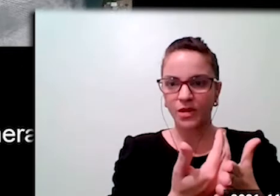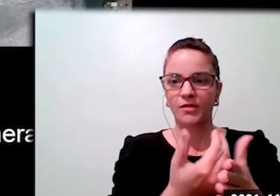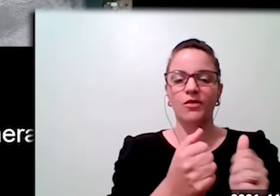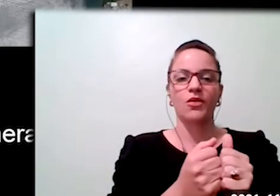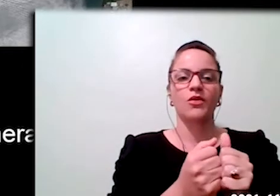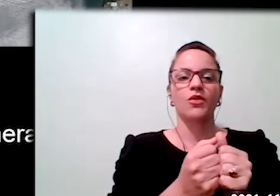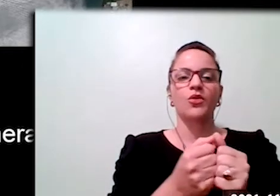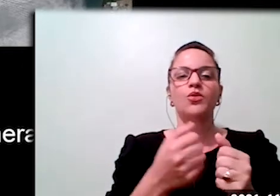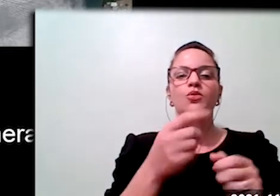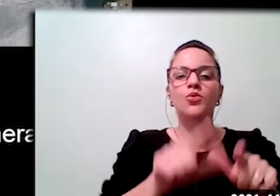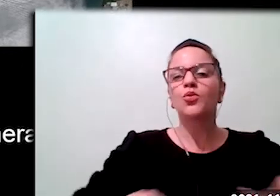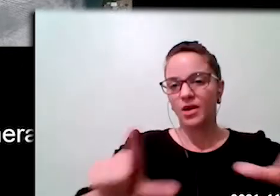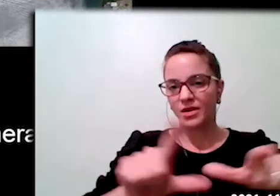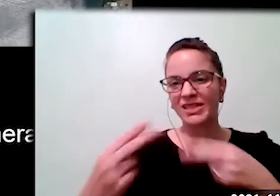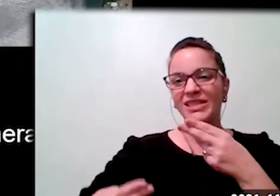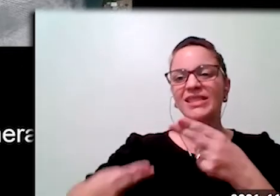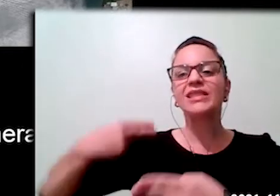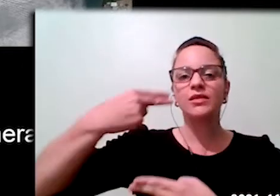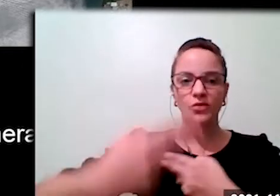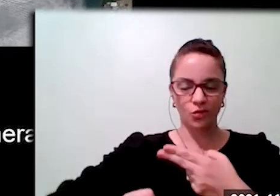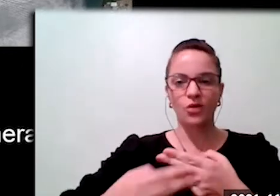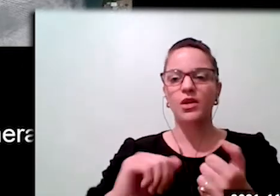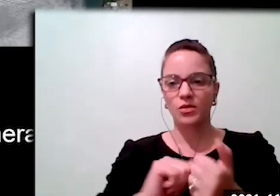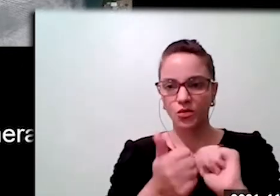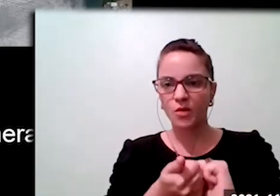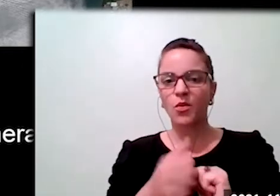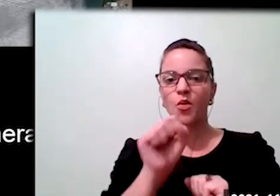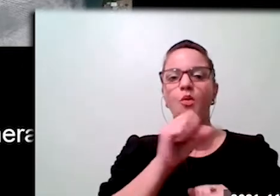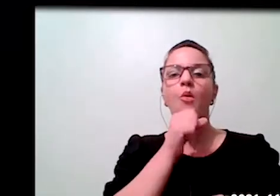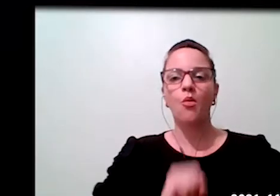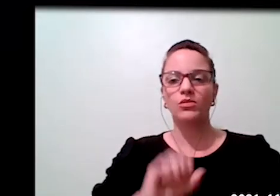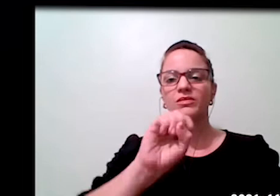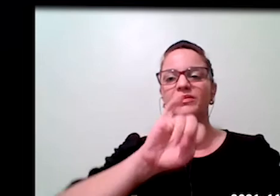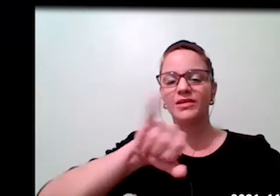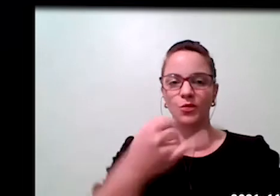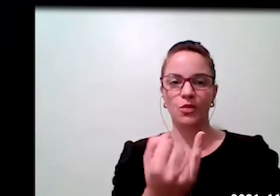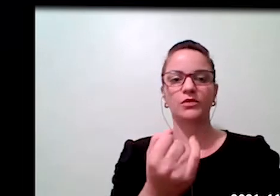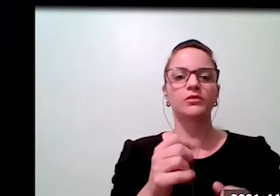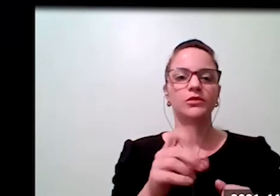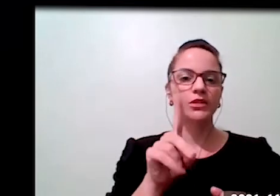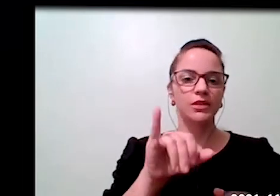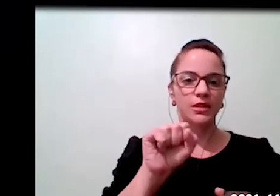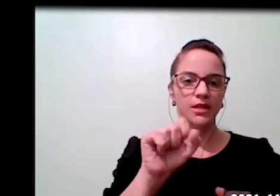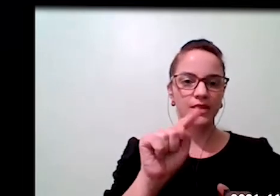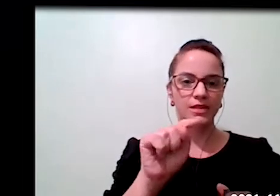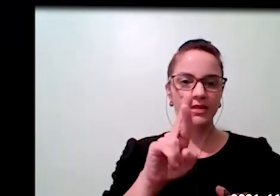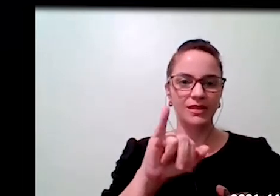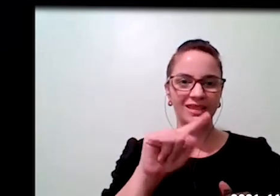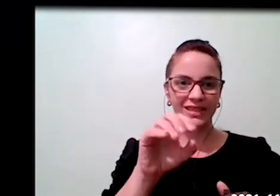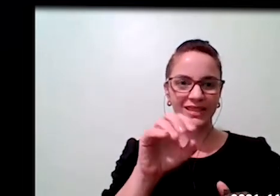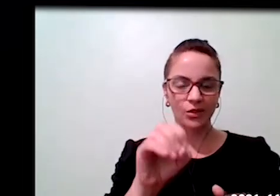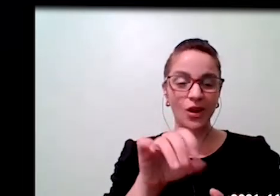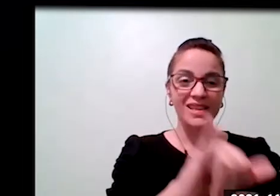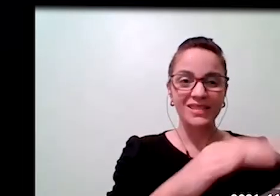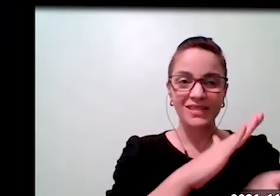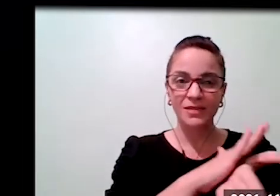Viejo San Juan, or Historic District, Old San Juan Historic District. This is the first page of a very,